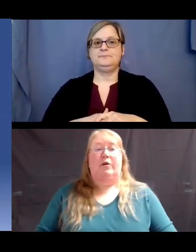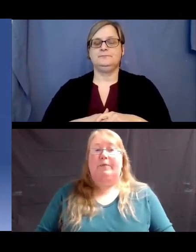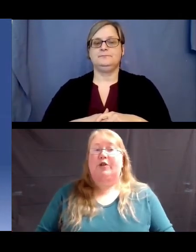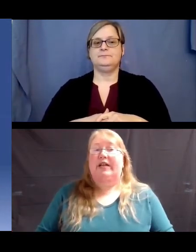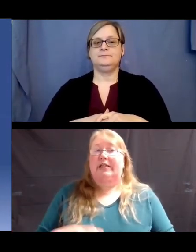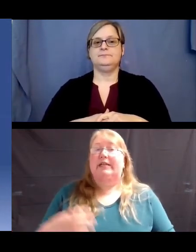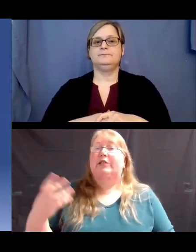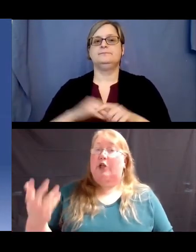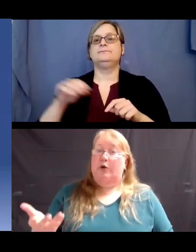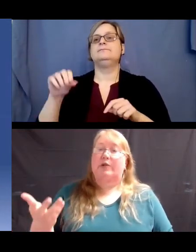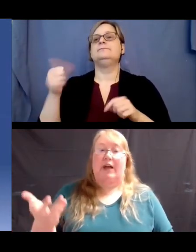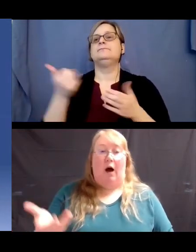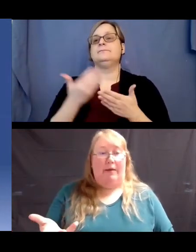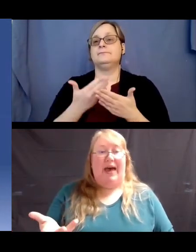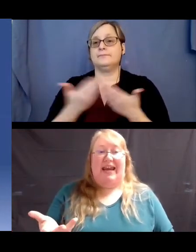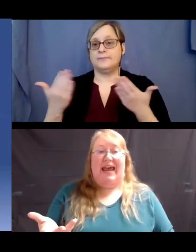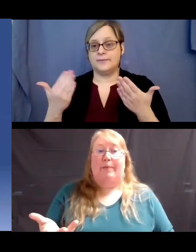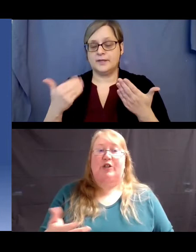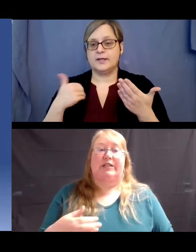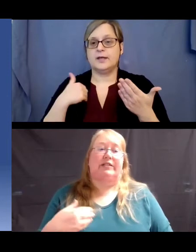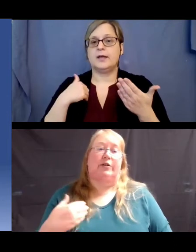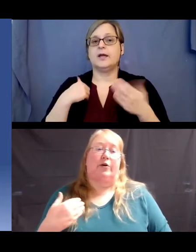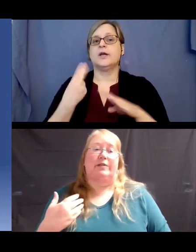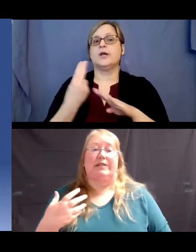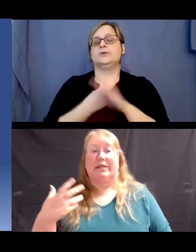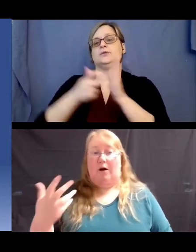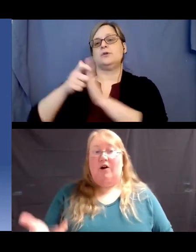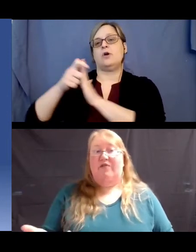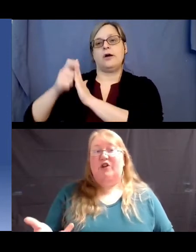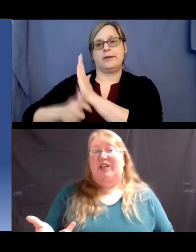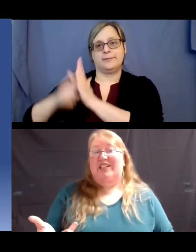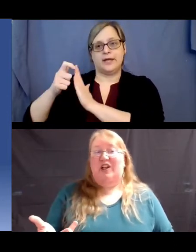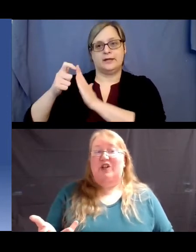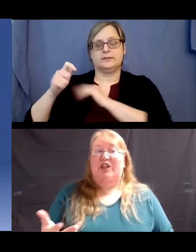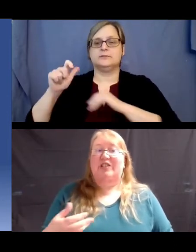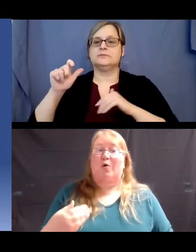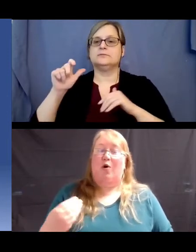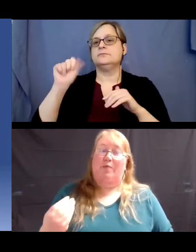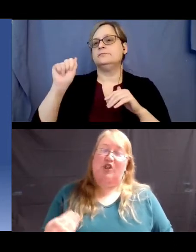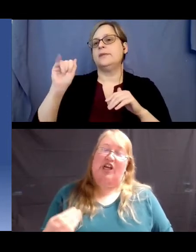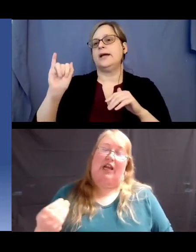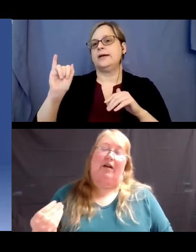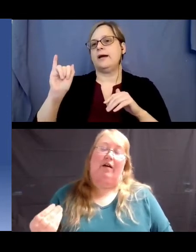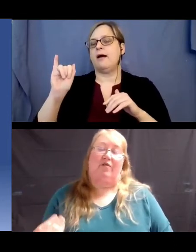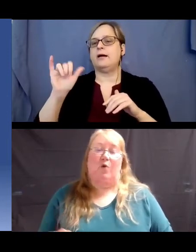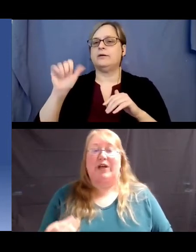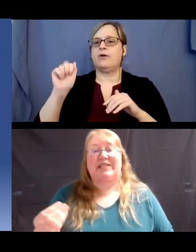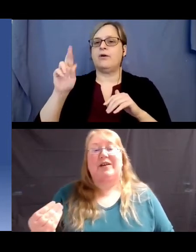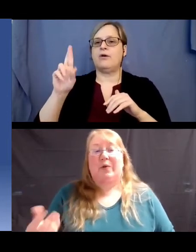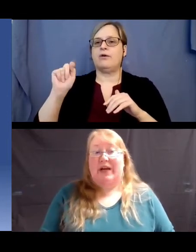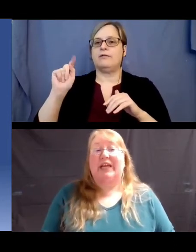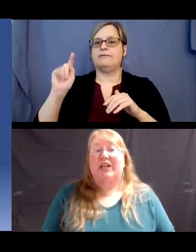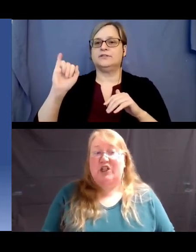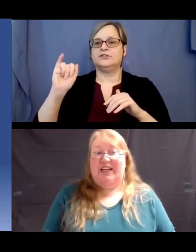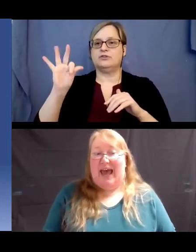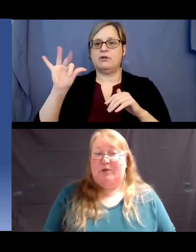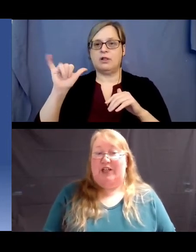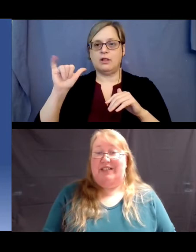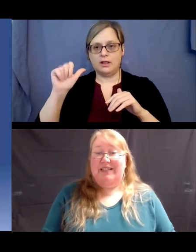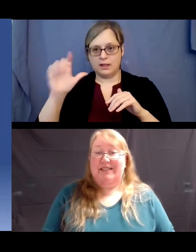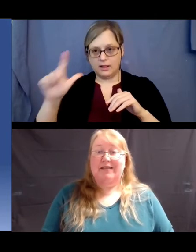The other option is to use the automatic captions, those artificial intelligence or machine voice